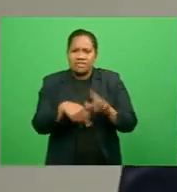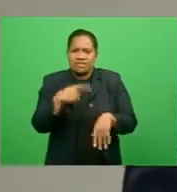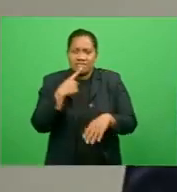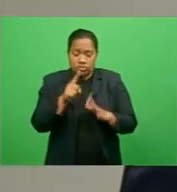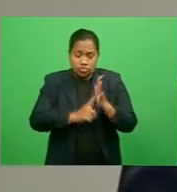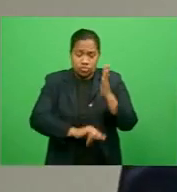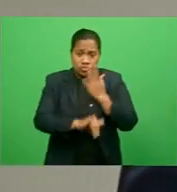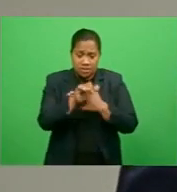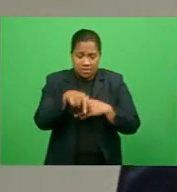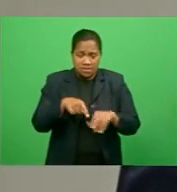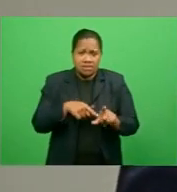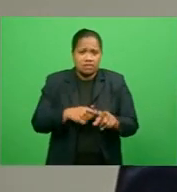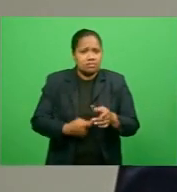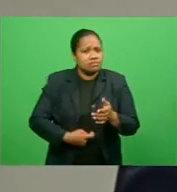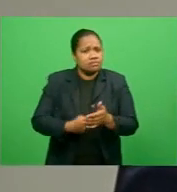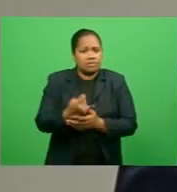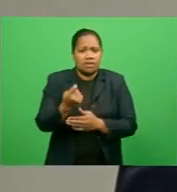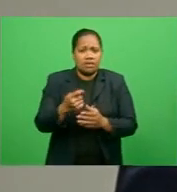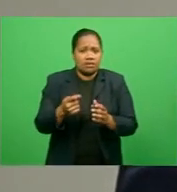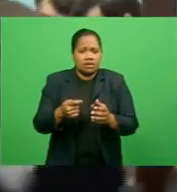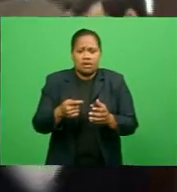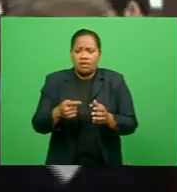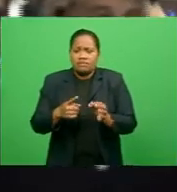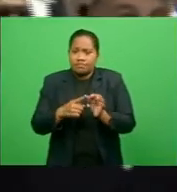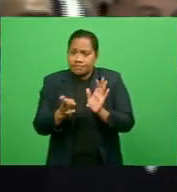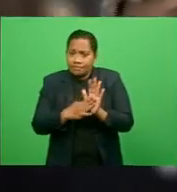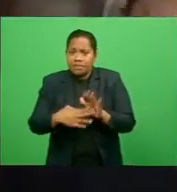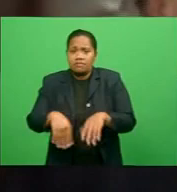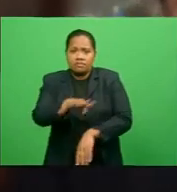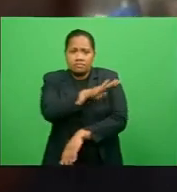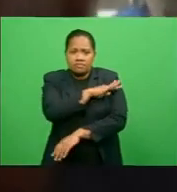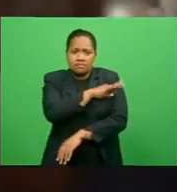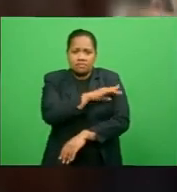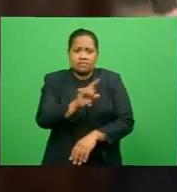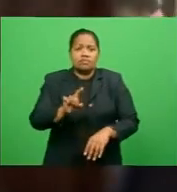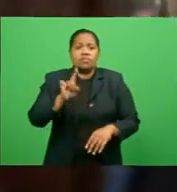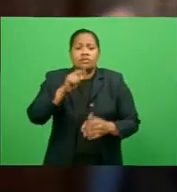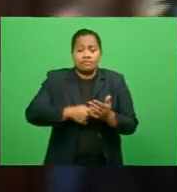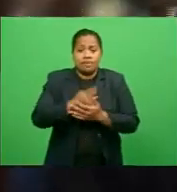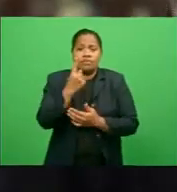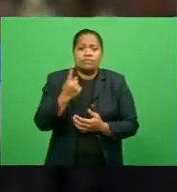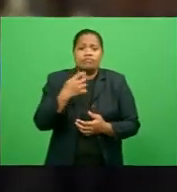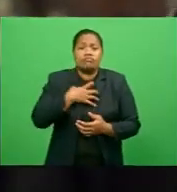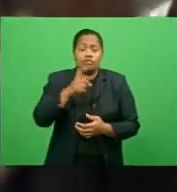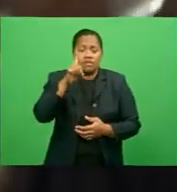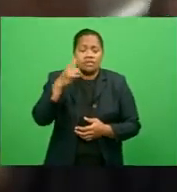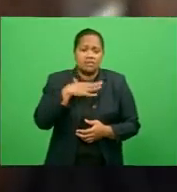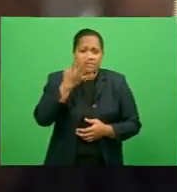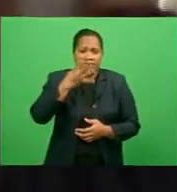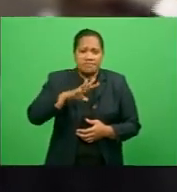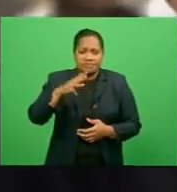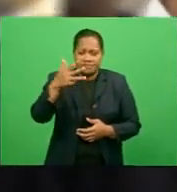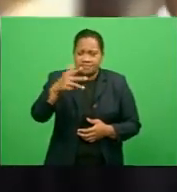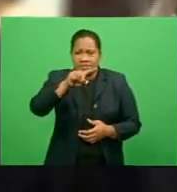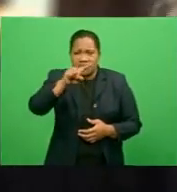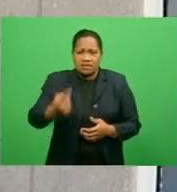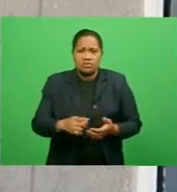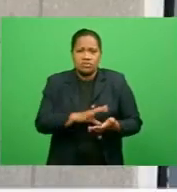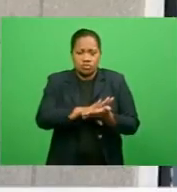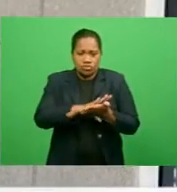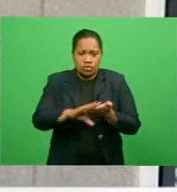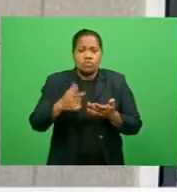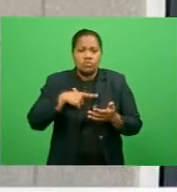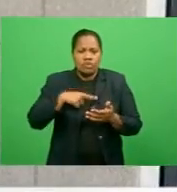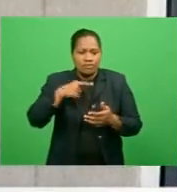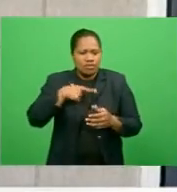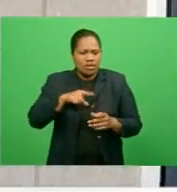was ordered to pay the Prime Minister and Attorney General Ayaz Said Qayyum more than $149,000 in damages for defamation.